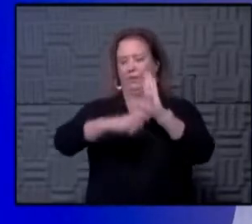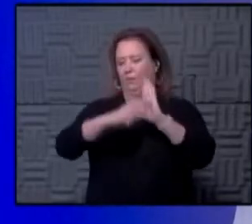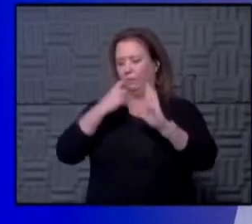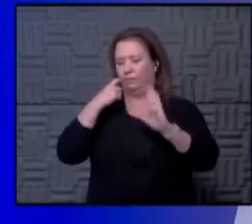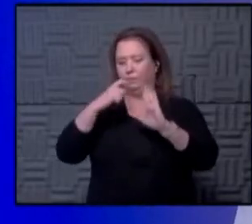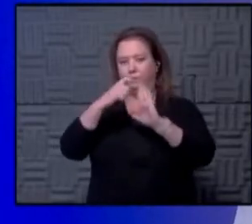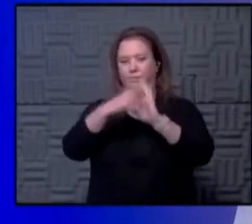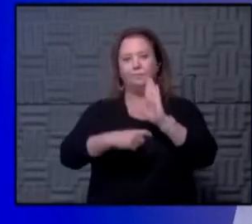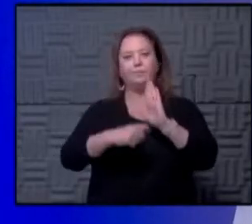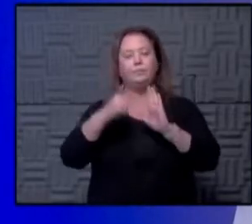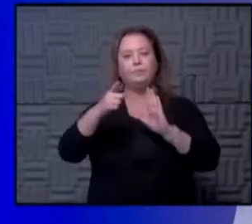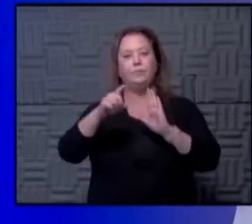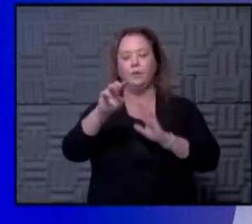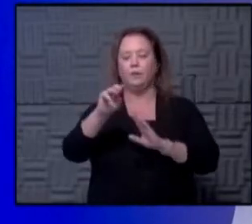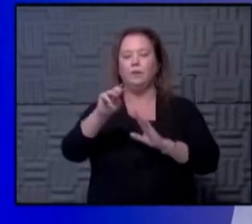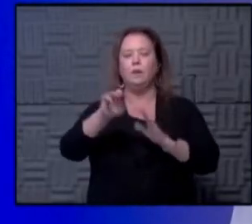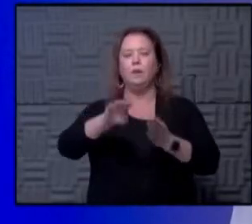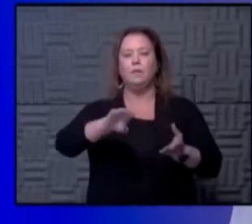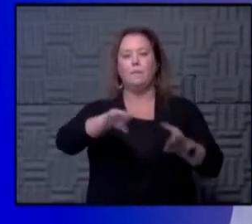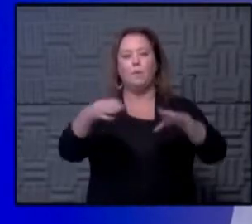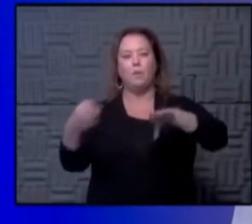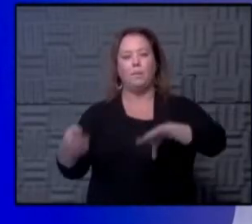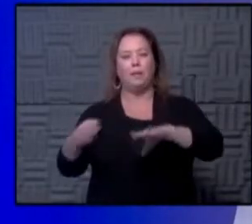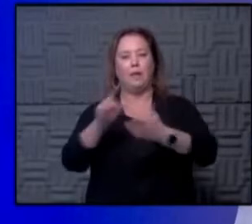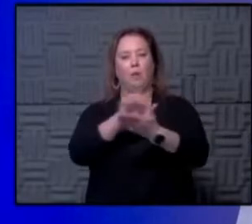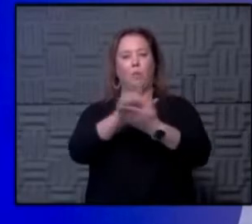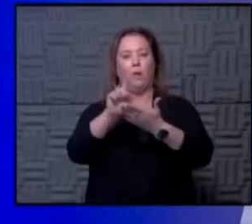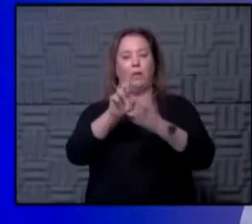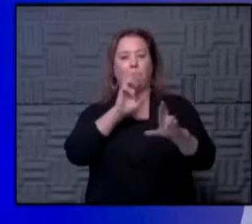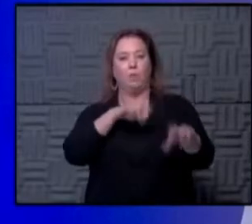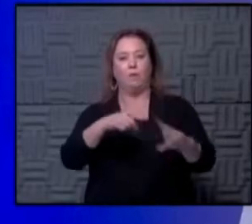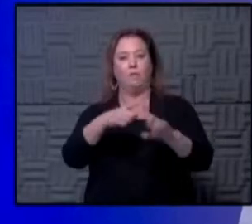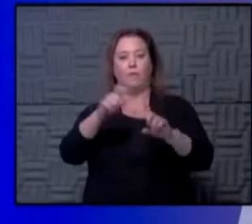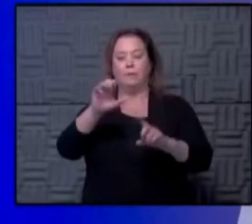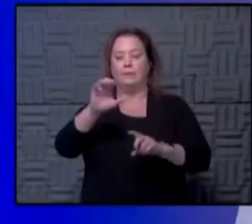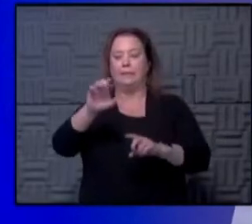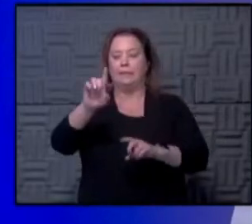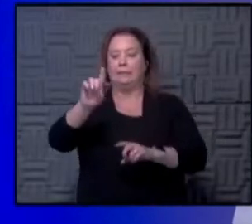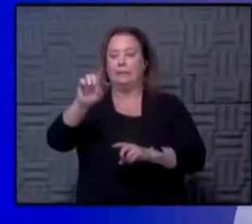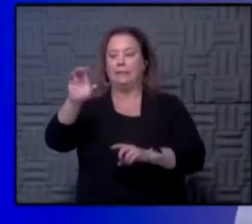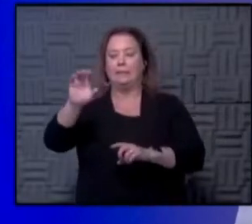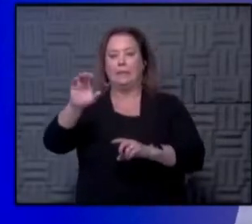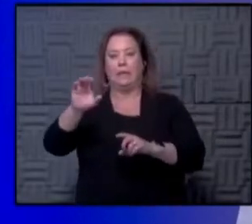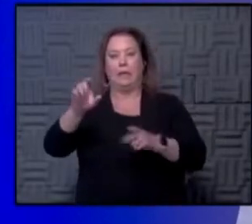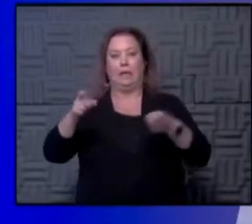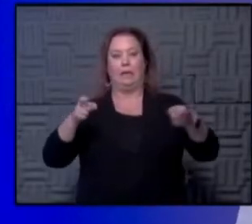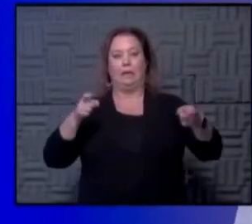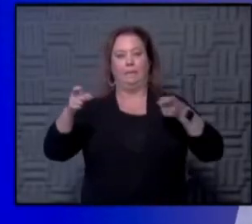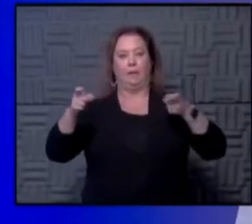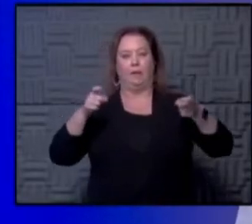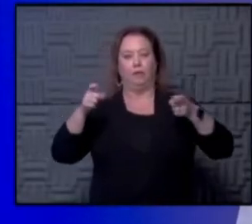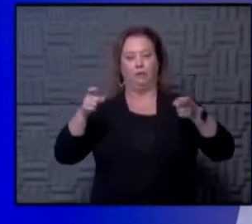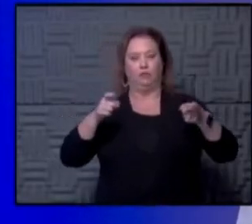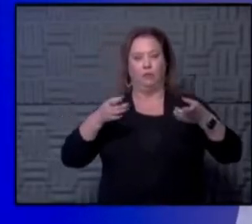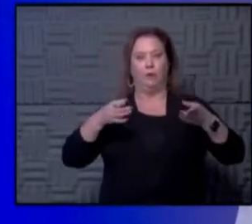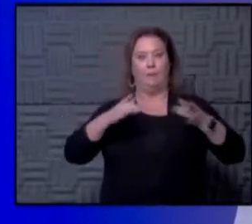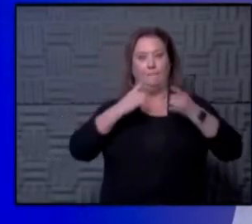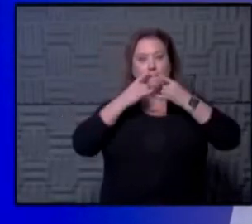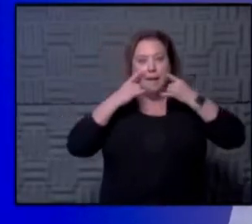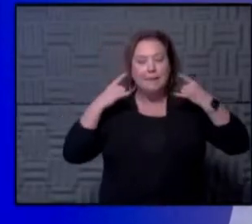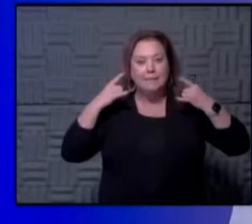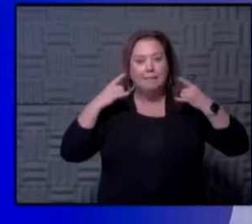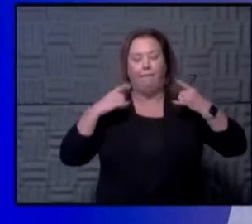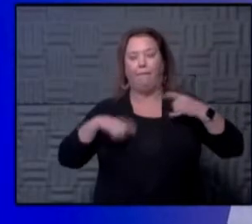recent publication in the Morbidity and Mortality Weekly Report out of the CDC that showed mitigation strategies, including